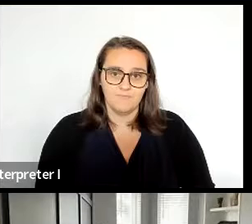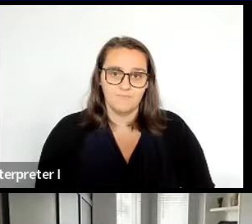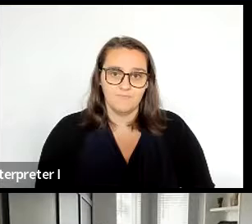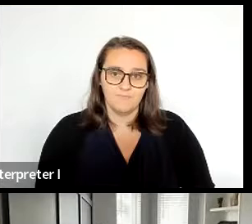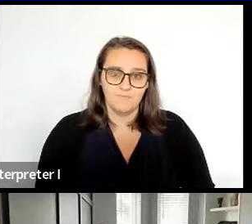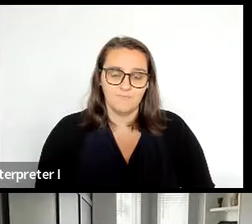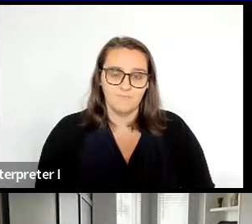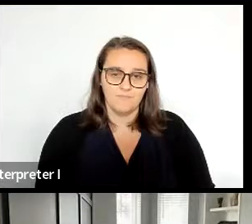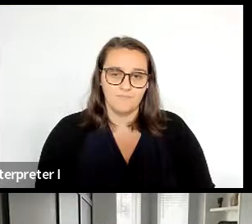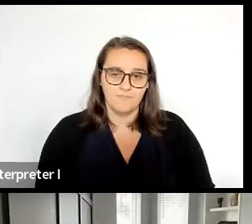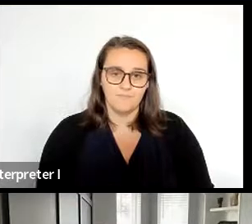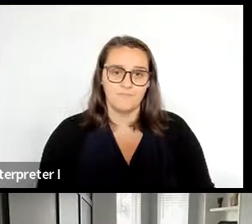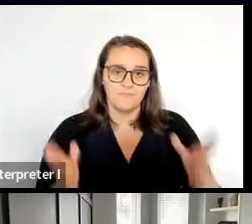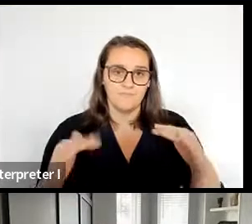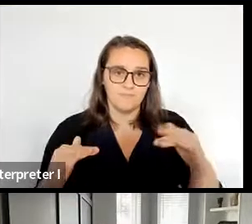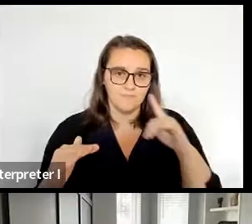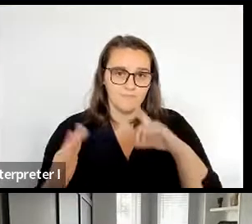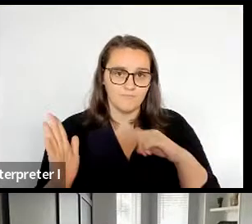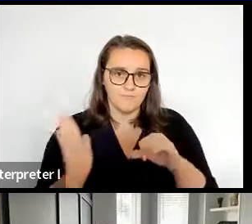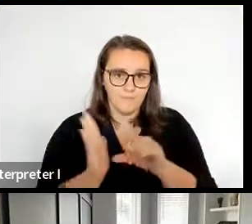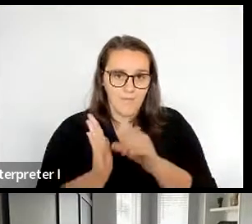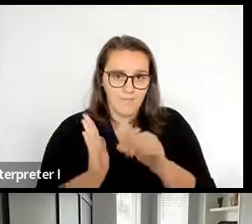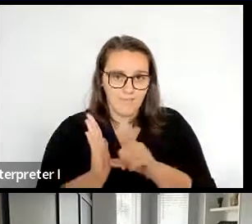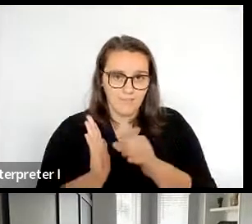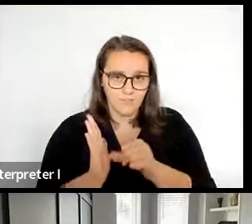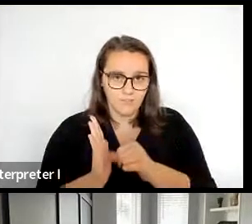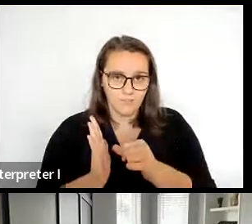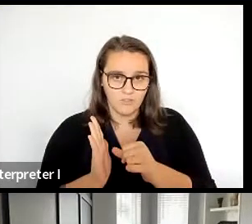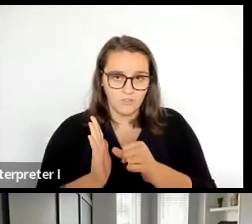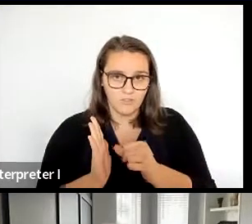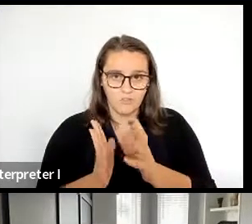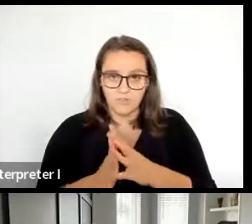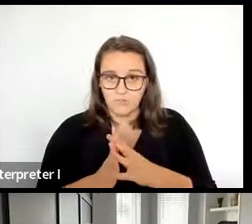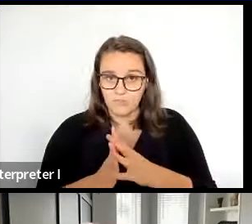We will turn to page